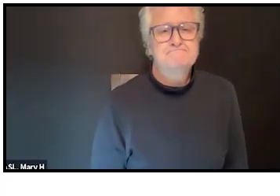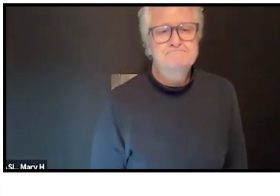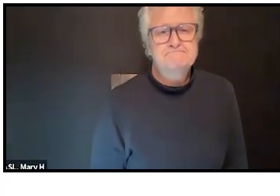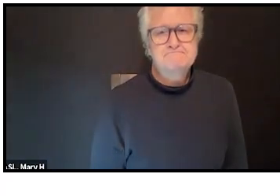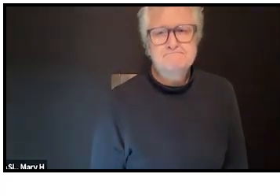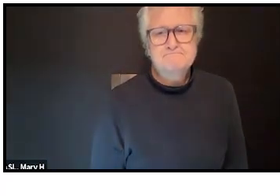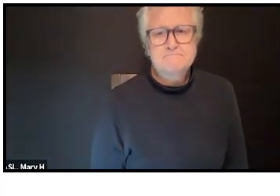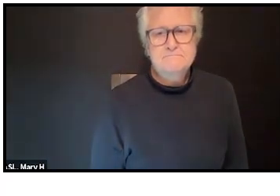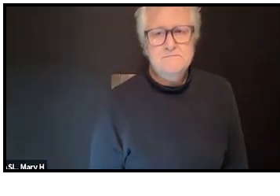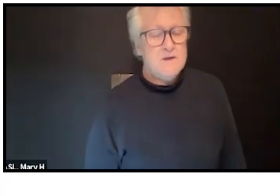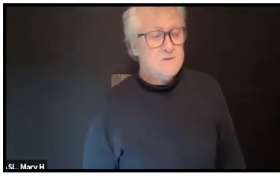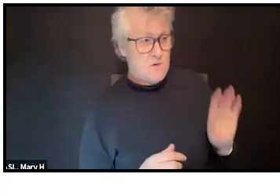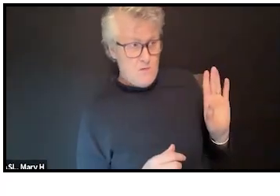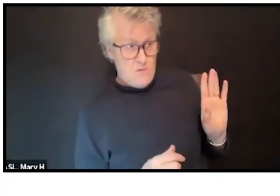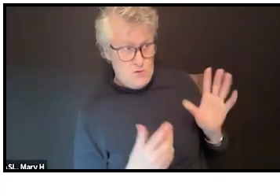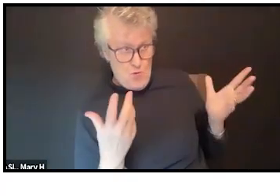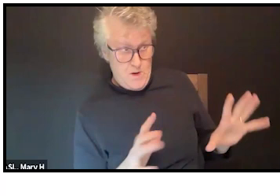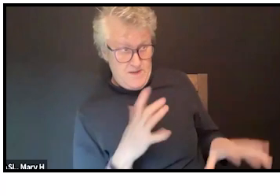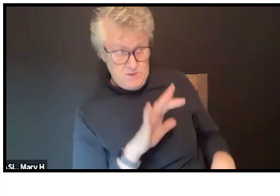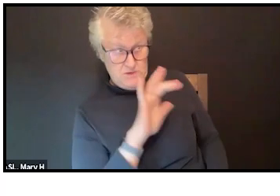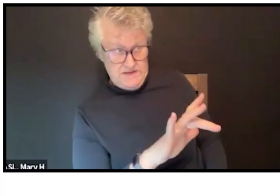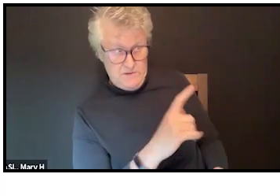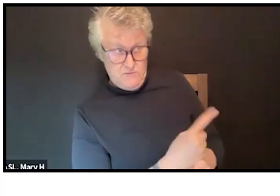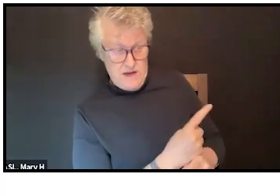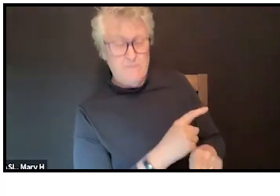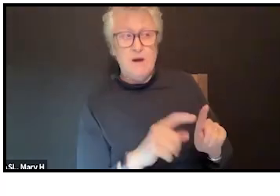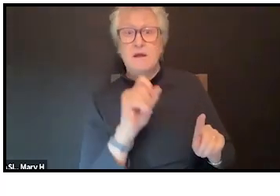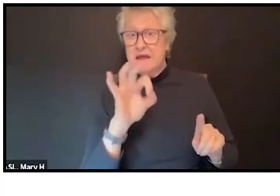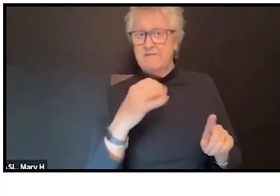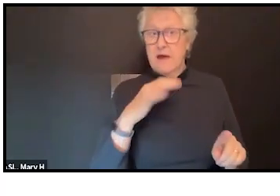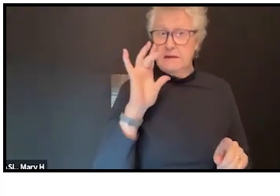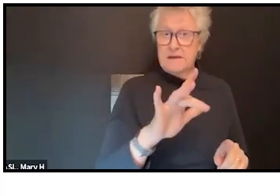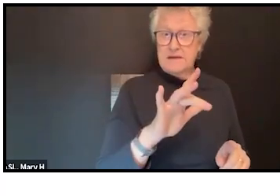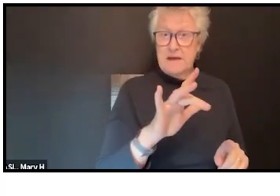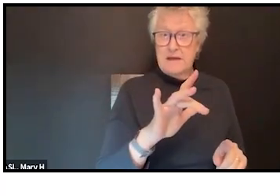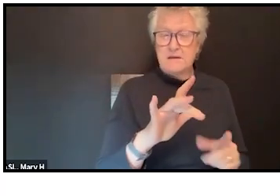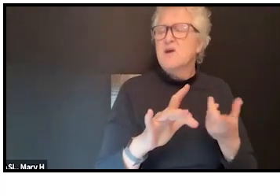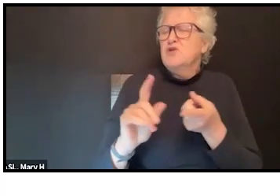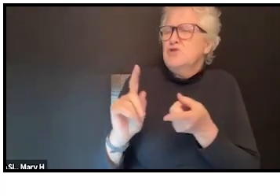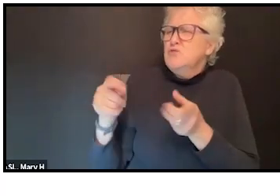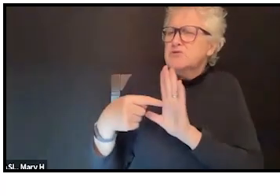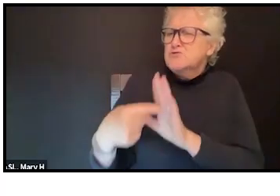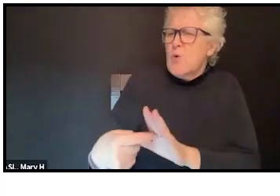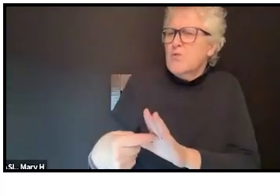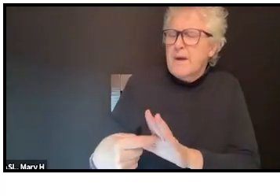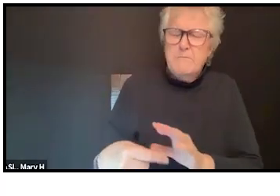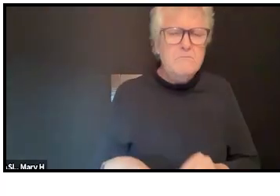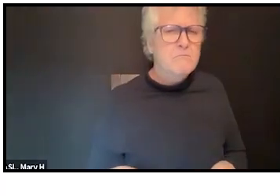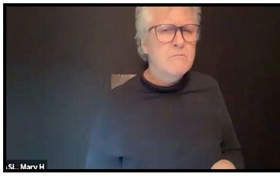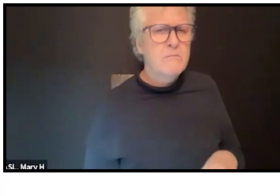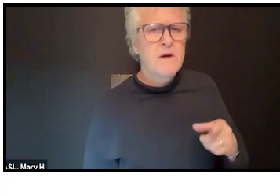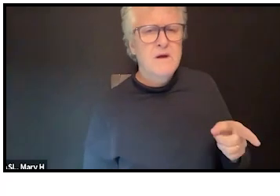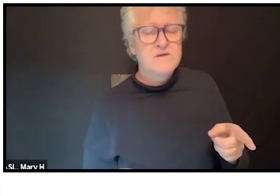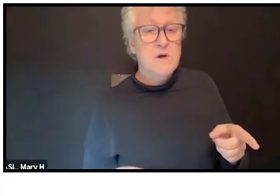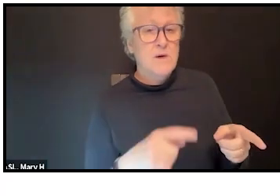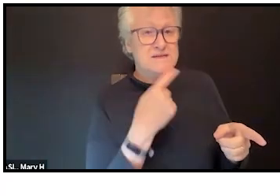So if I'm not, you don't want me to click it, right? But if you click it, it'll open the You registration. can just show them. All right, okay. So it says that there, you click